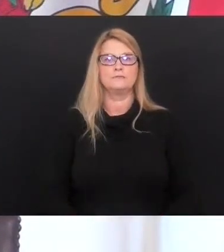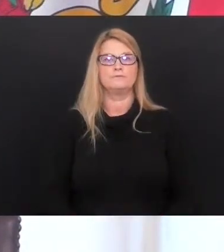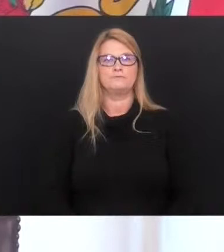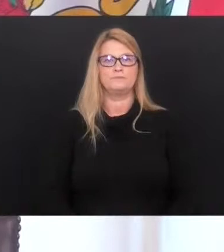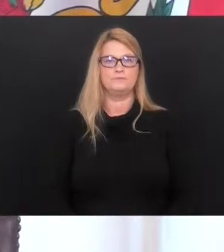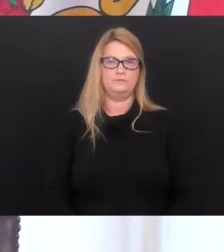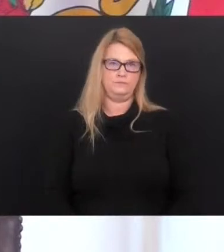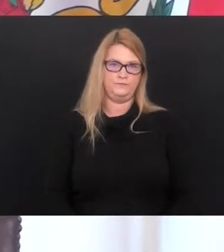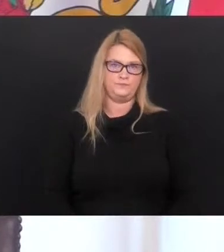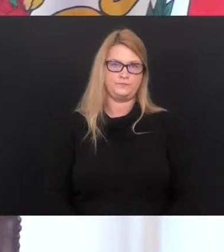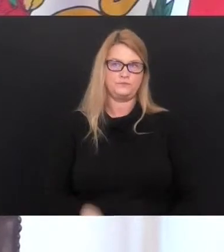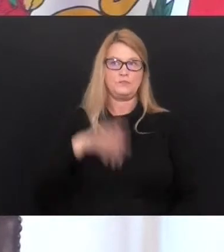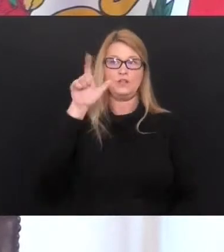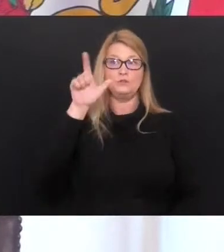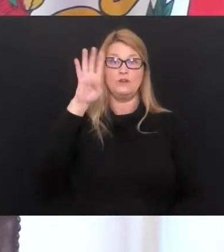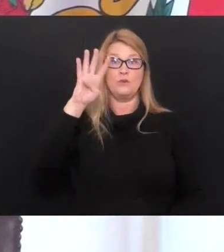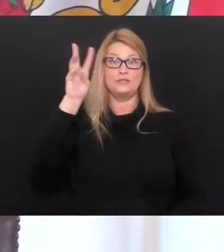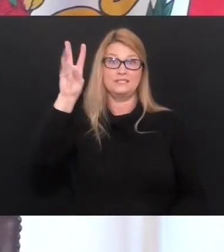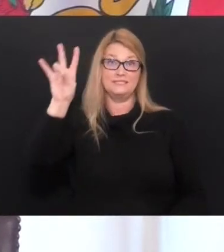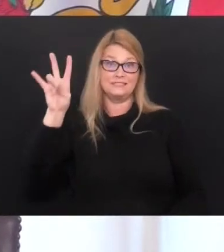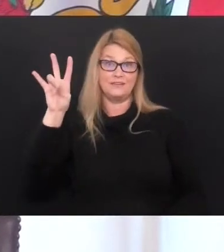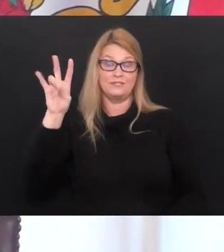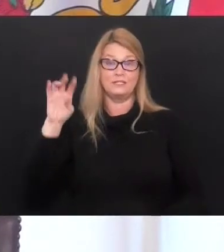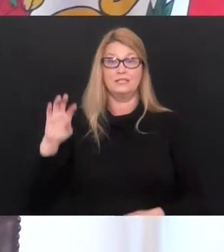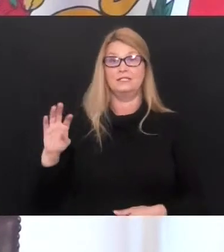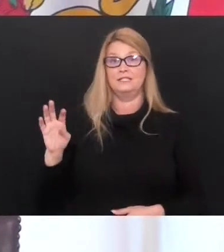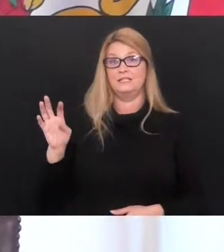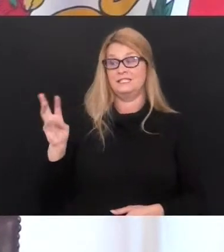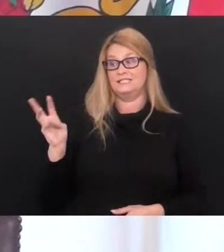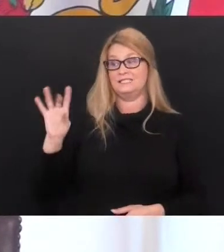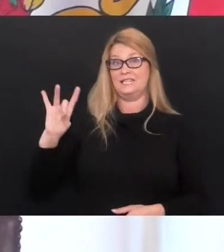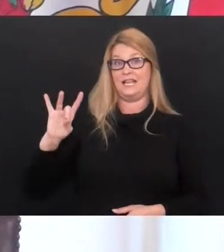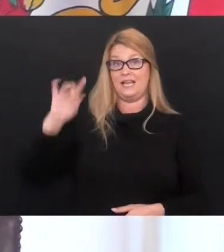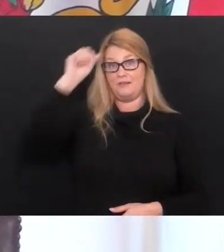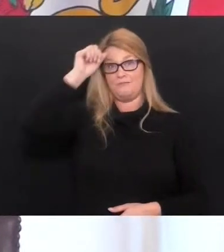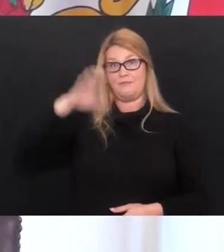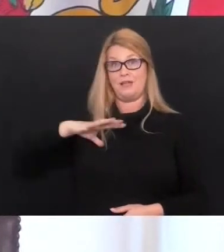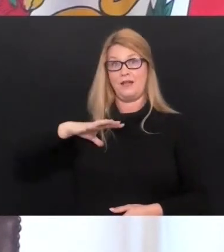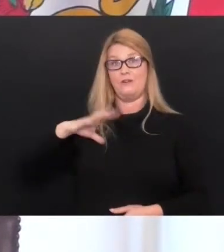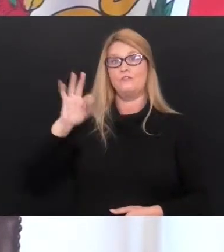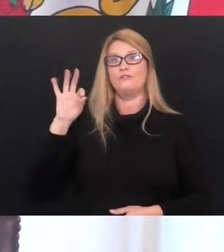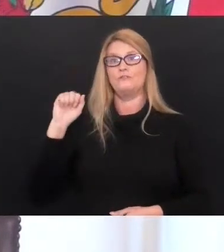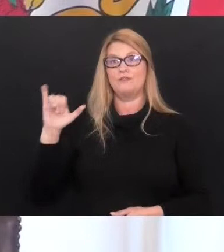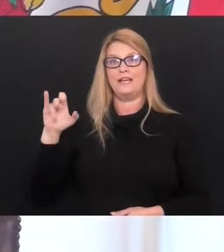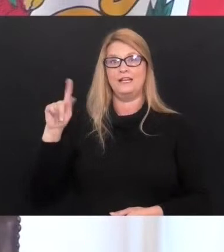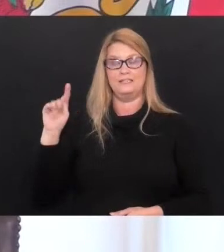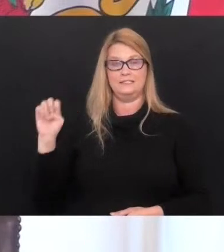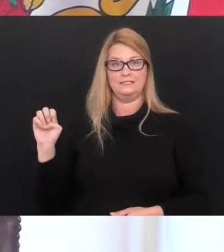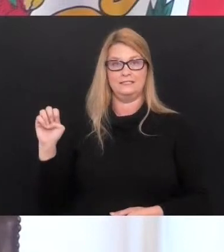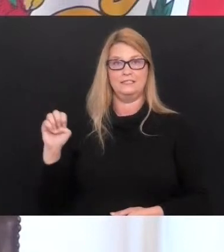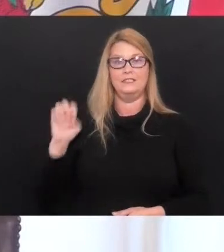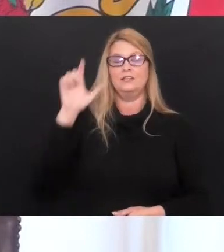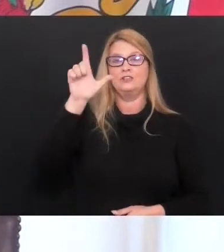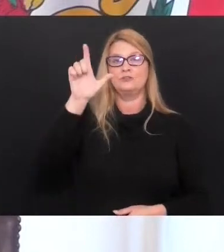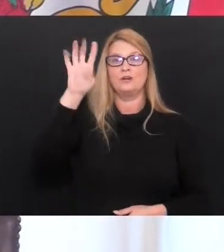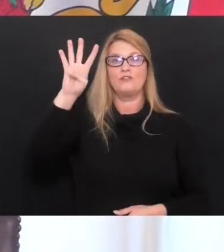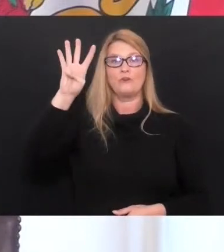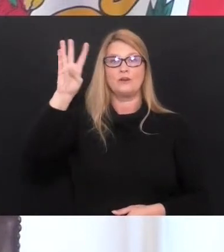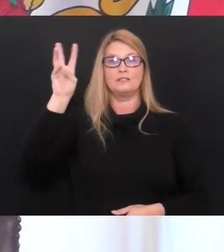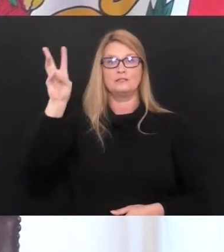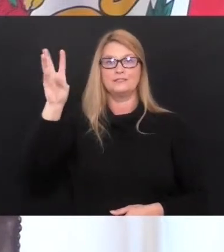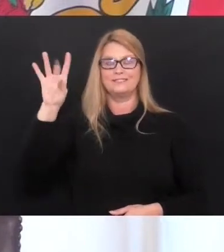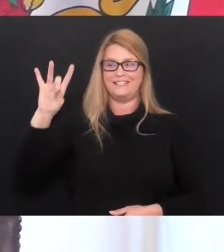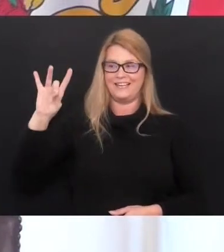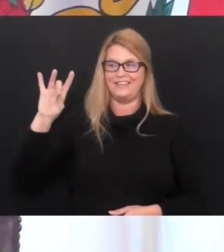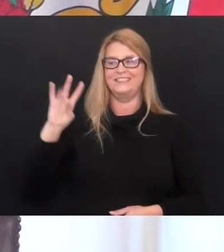Our 2,467th death is a 68-year-old male from Fayette County. Our 2,468th death